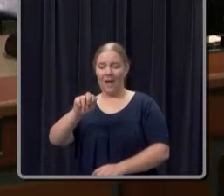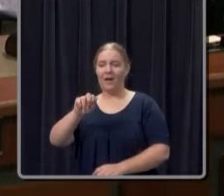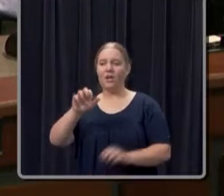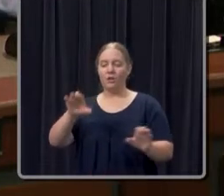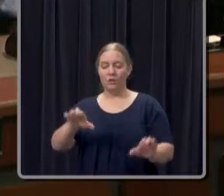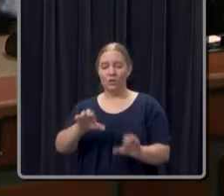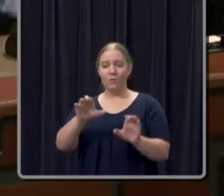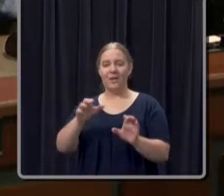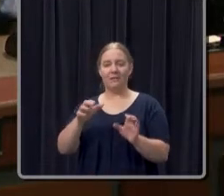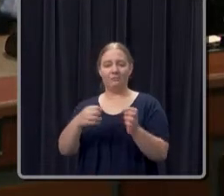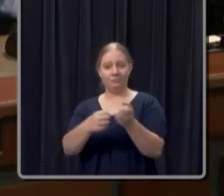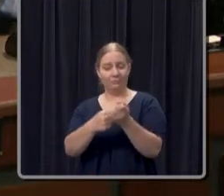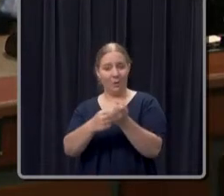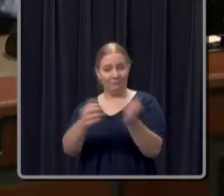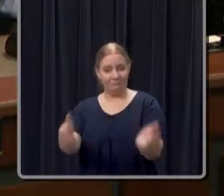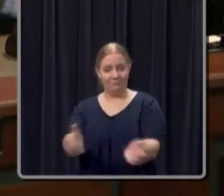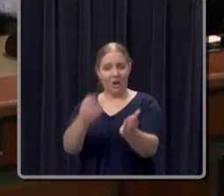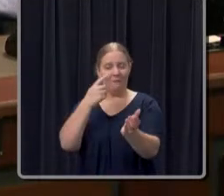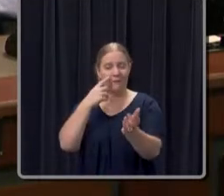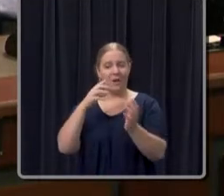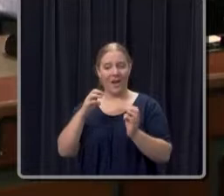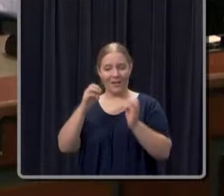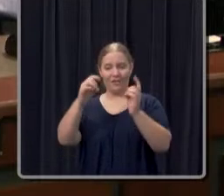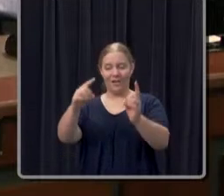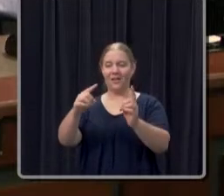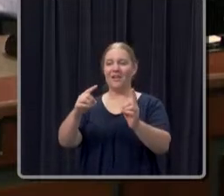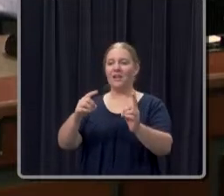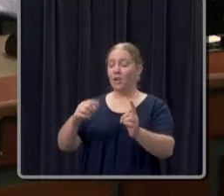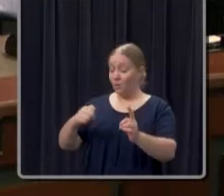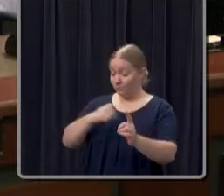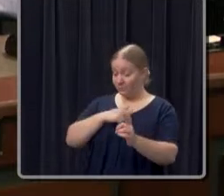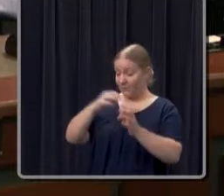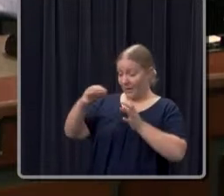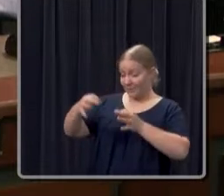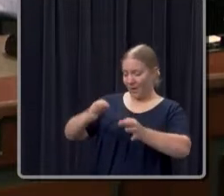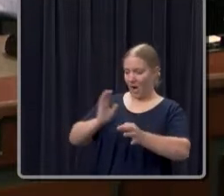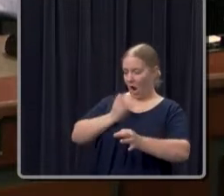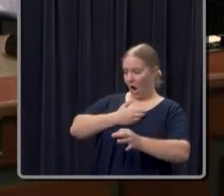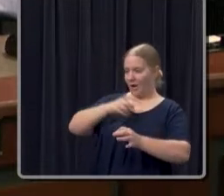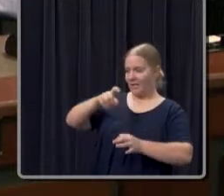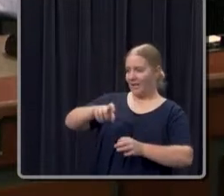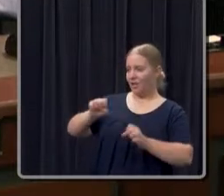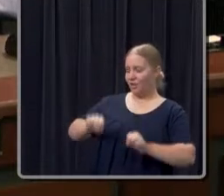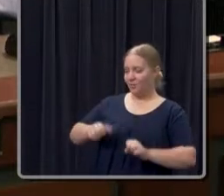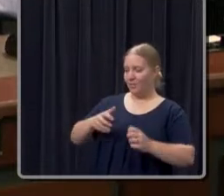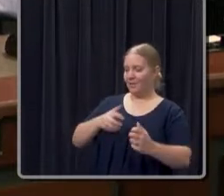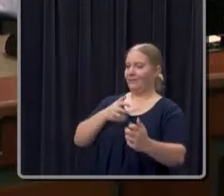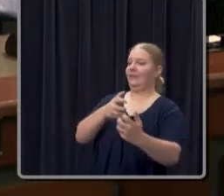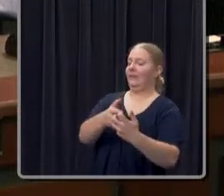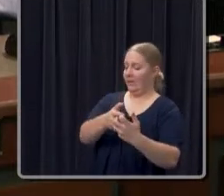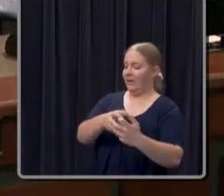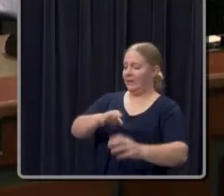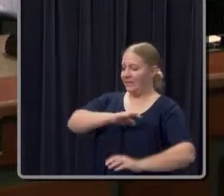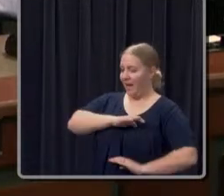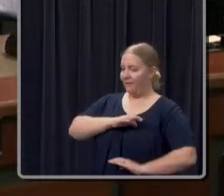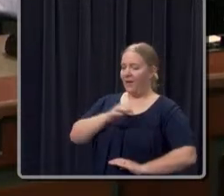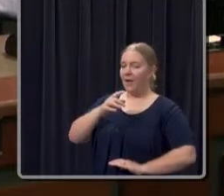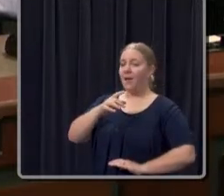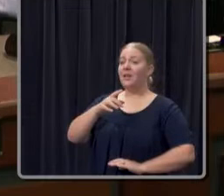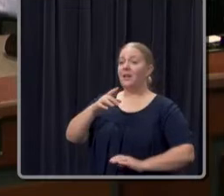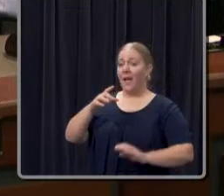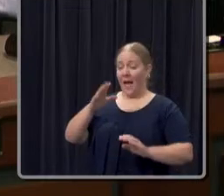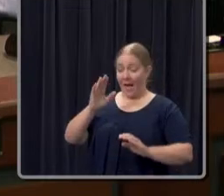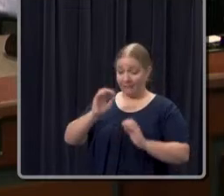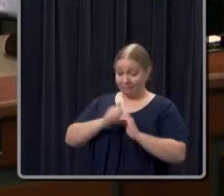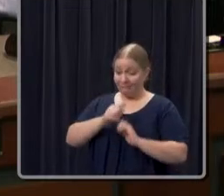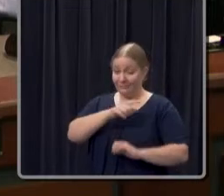for education, and that's explaining how our needs could be met by legislative acts this